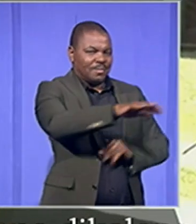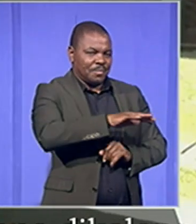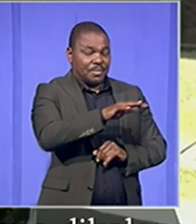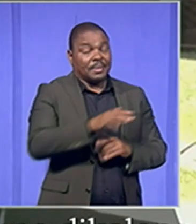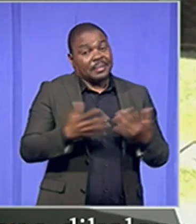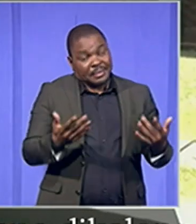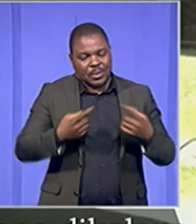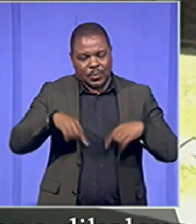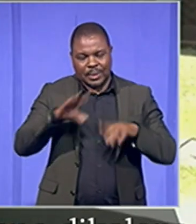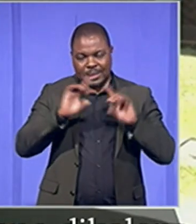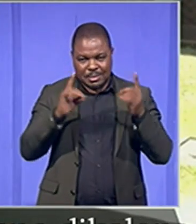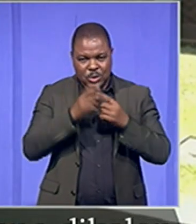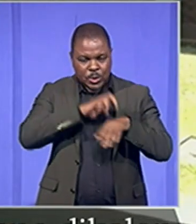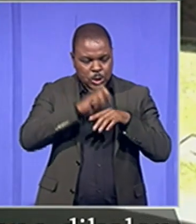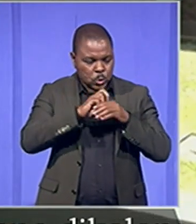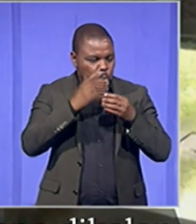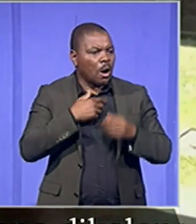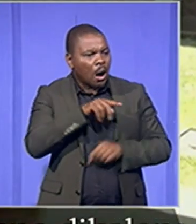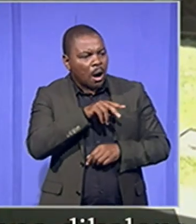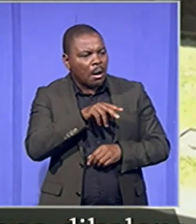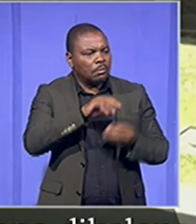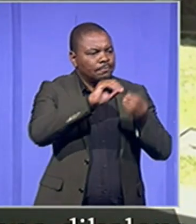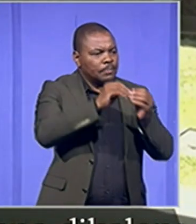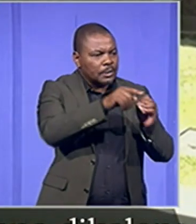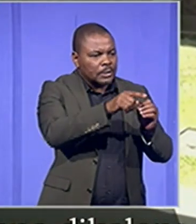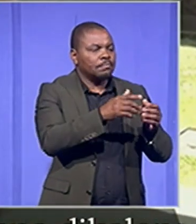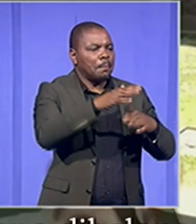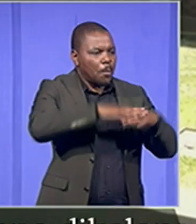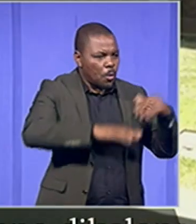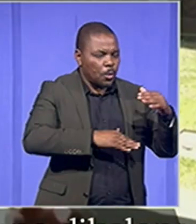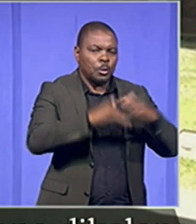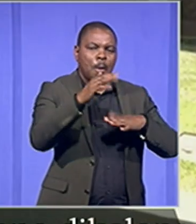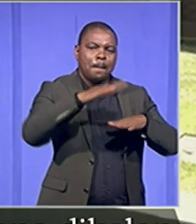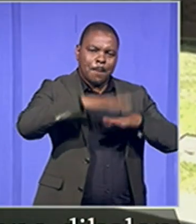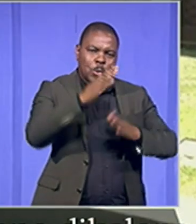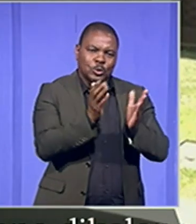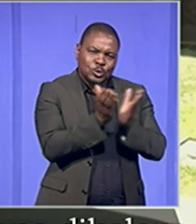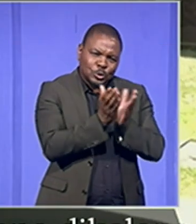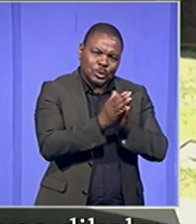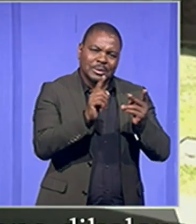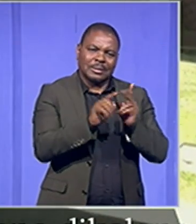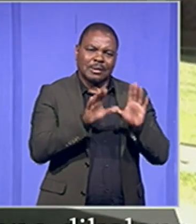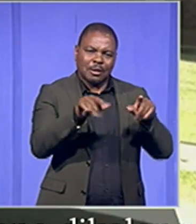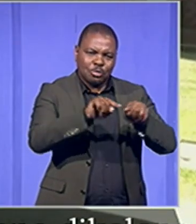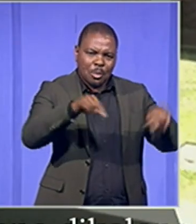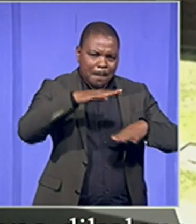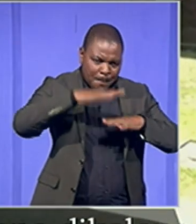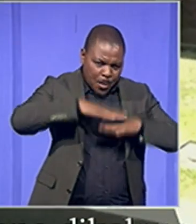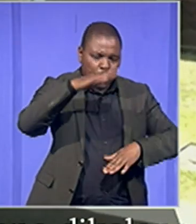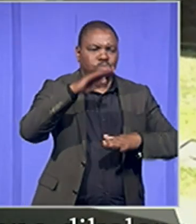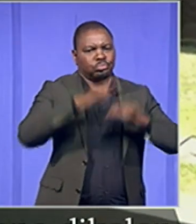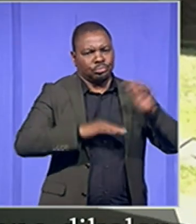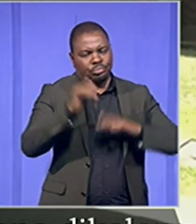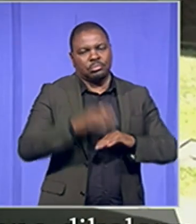department, we must be responsive to that. We must extend schools, we must add additional classrooms so that we can make sure that we are able